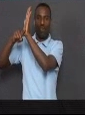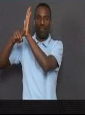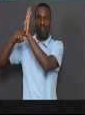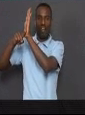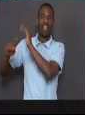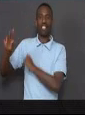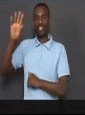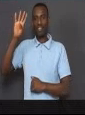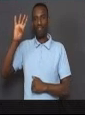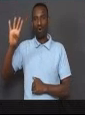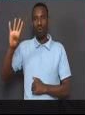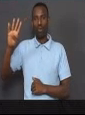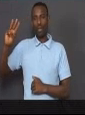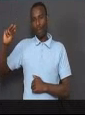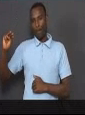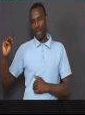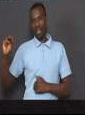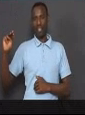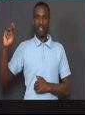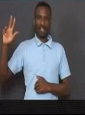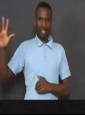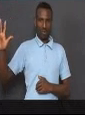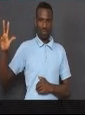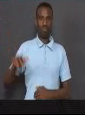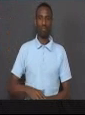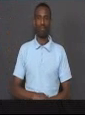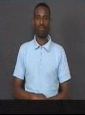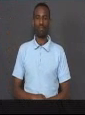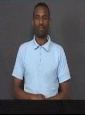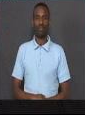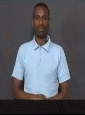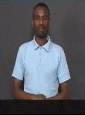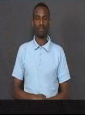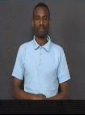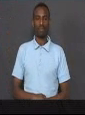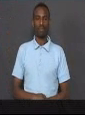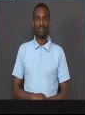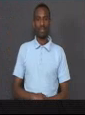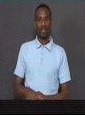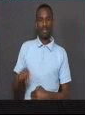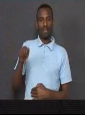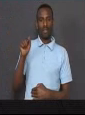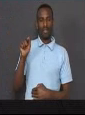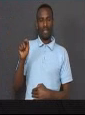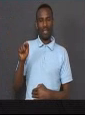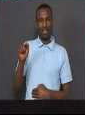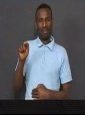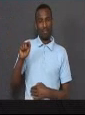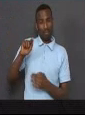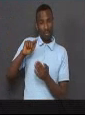times 10 to the power of -4 cubic meters.